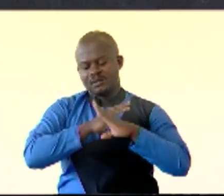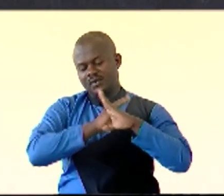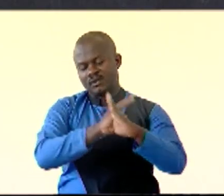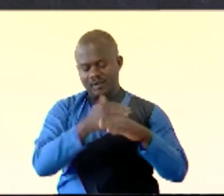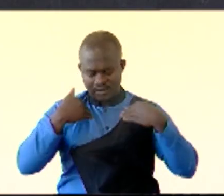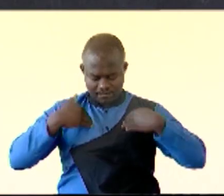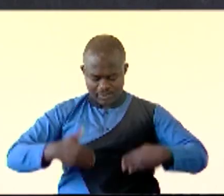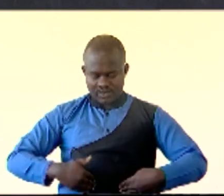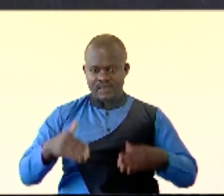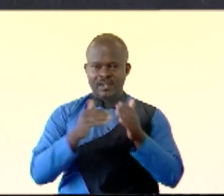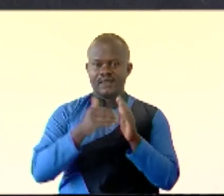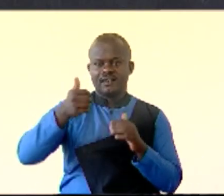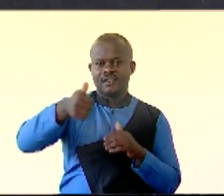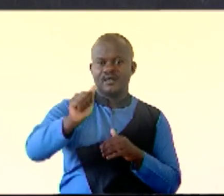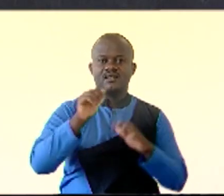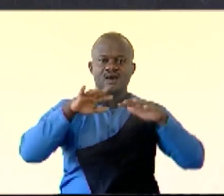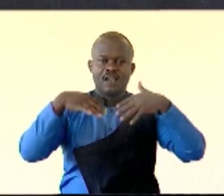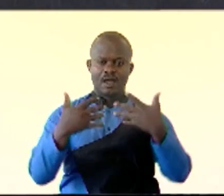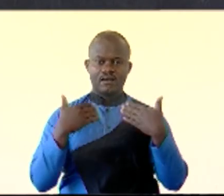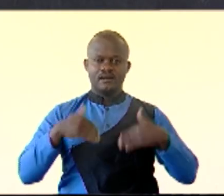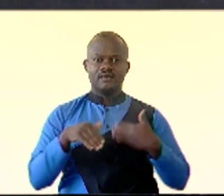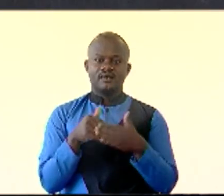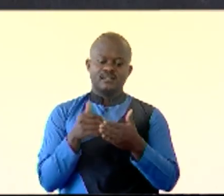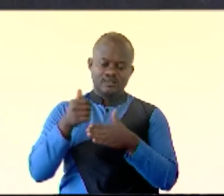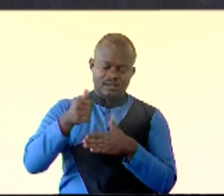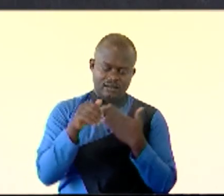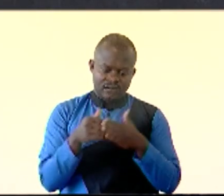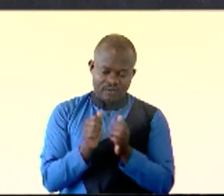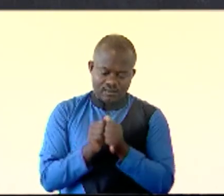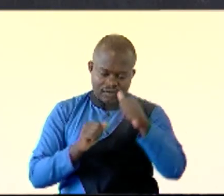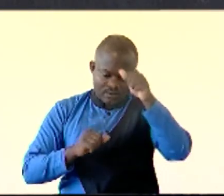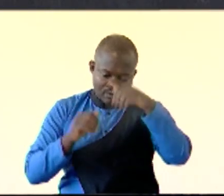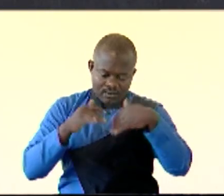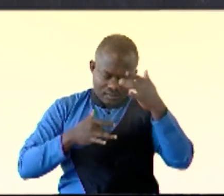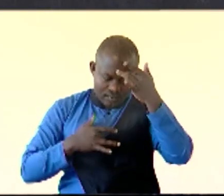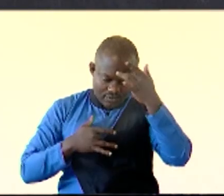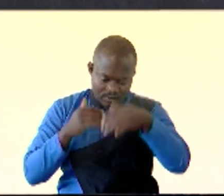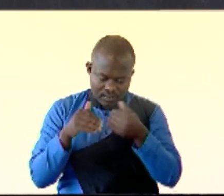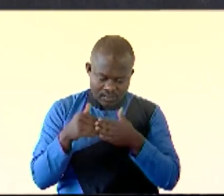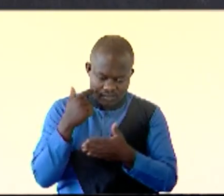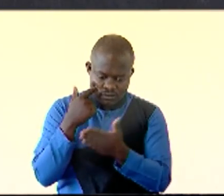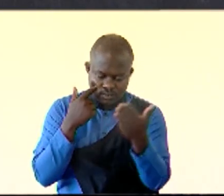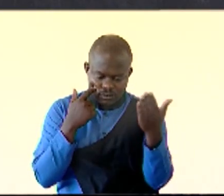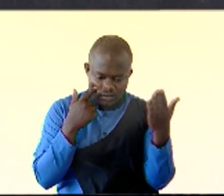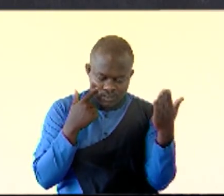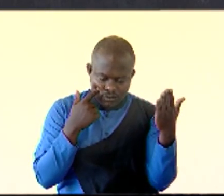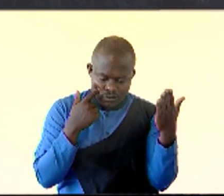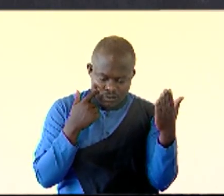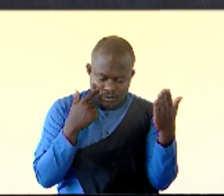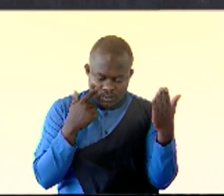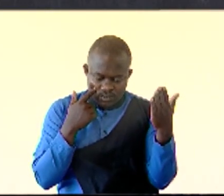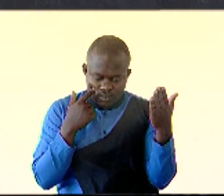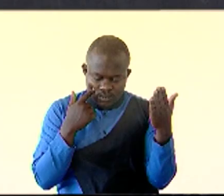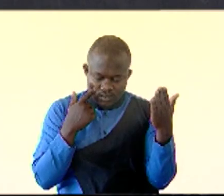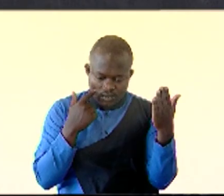body. And that's how the body defends itself against diseases is referred to as immunity. So if a person do